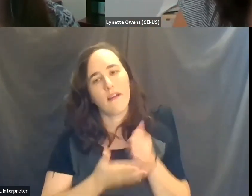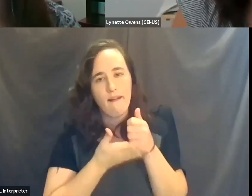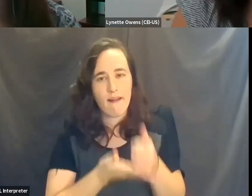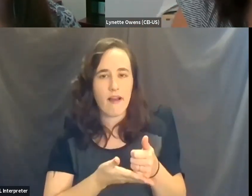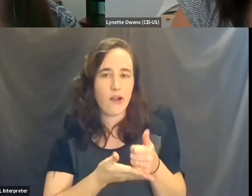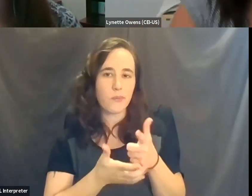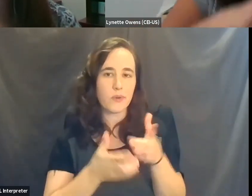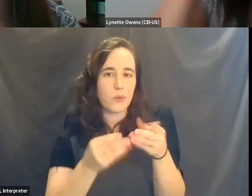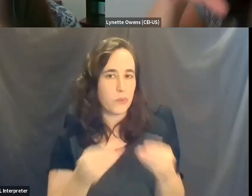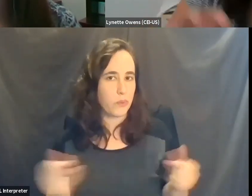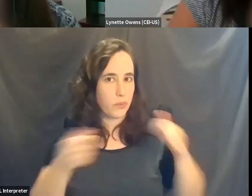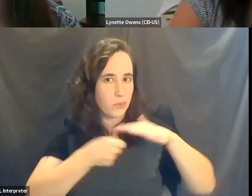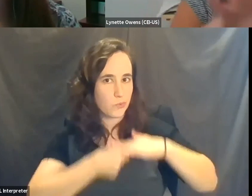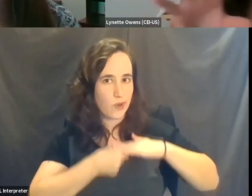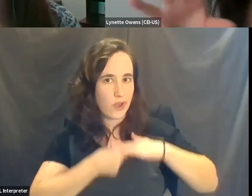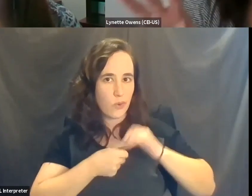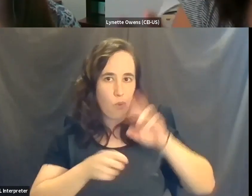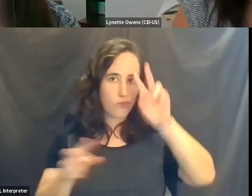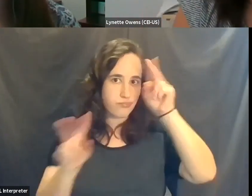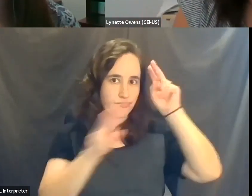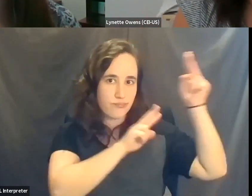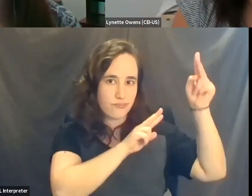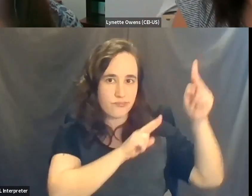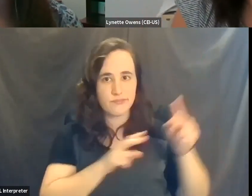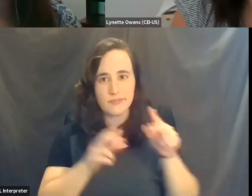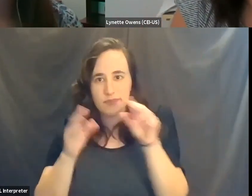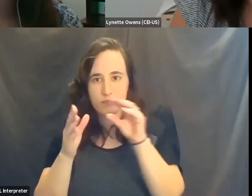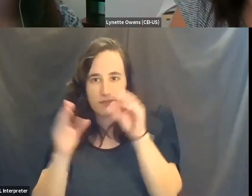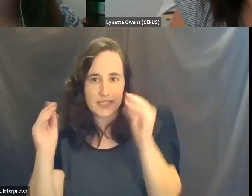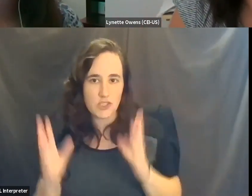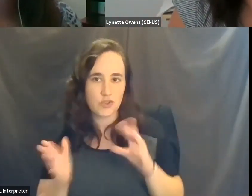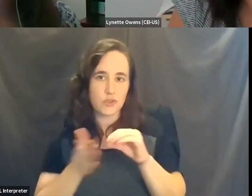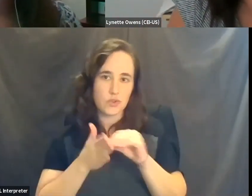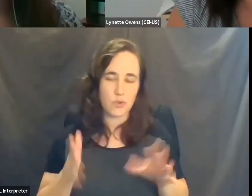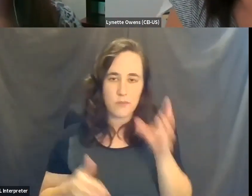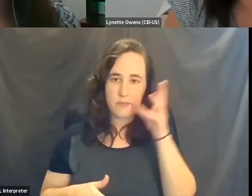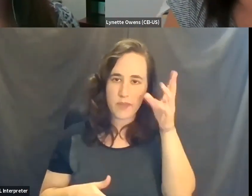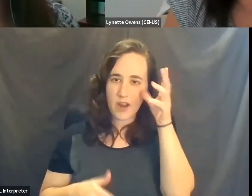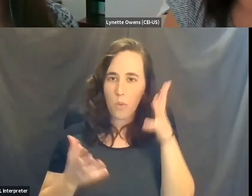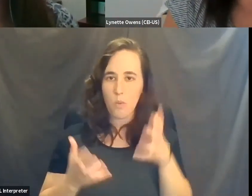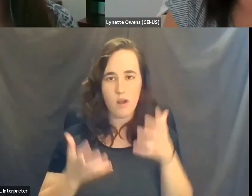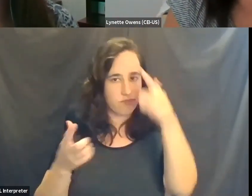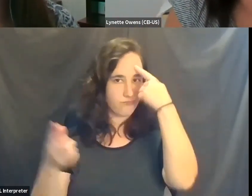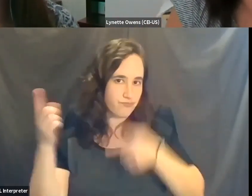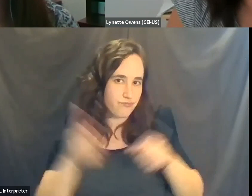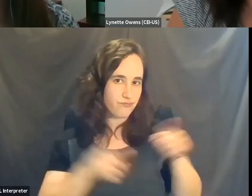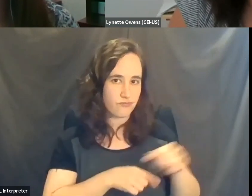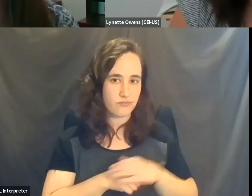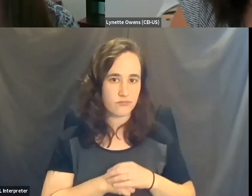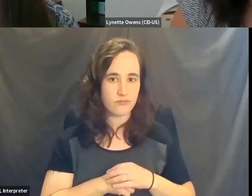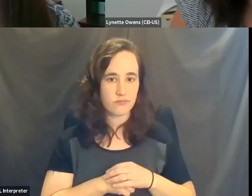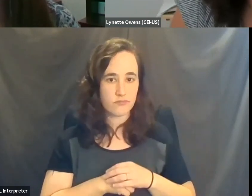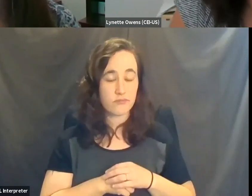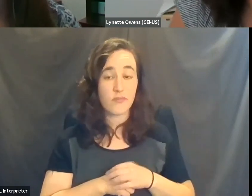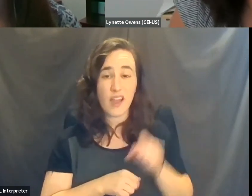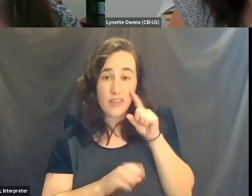misunderstanding among all three parties, student, teacher, and parents. Mm-hmm. So I think before we open it to